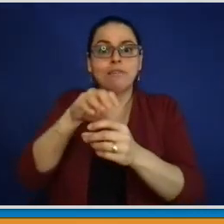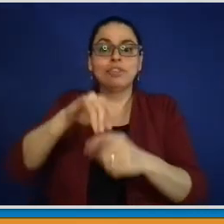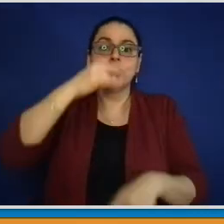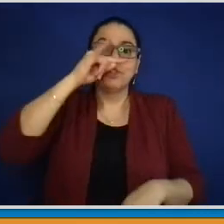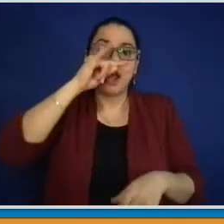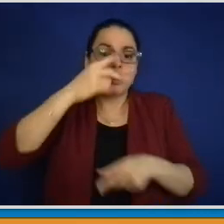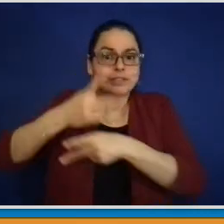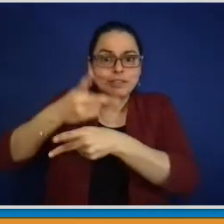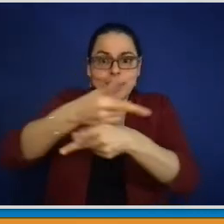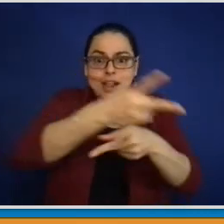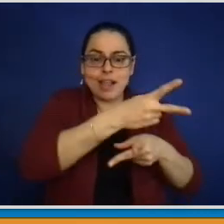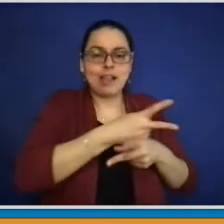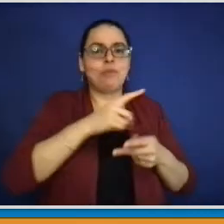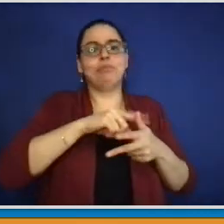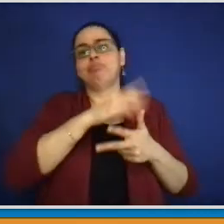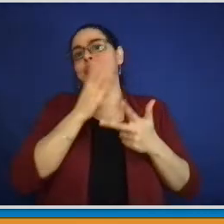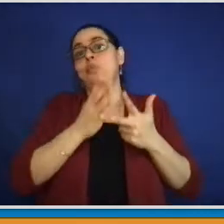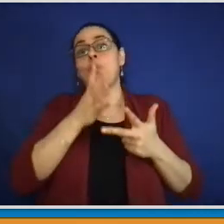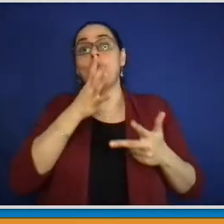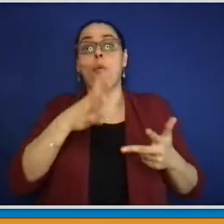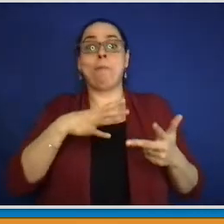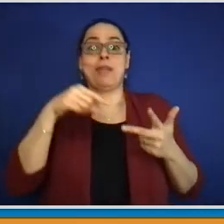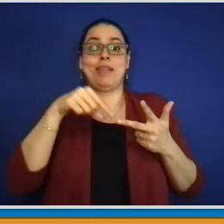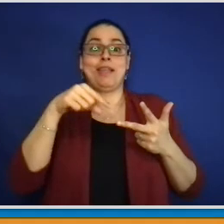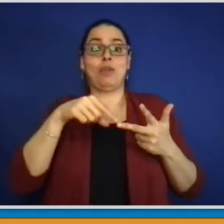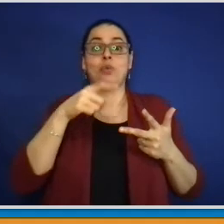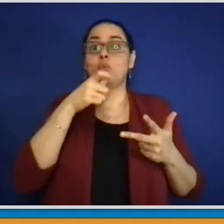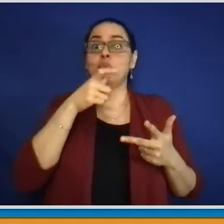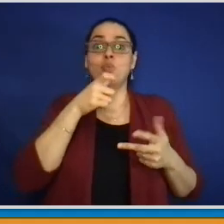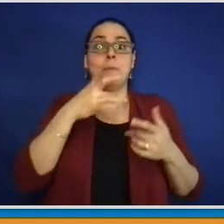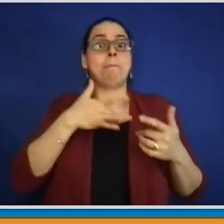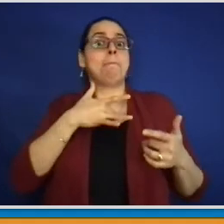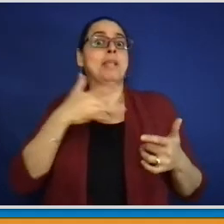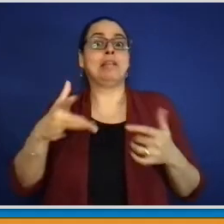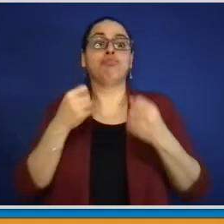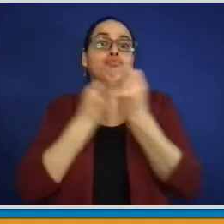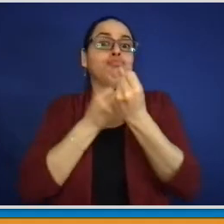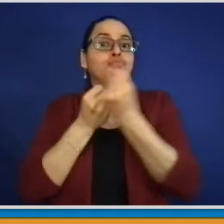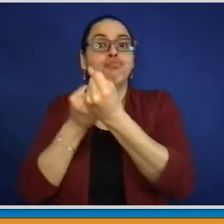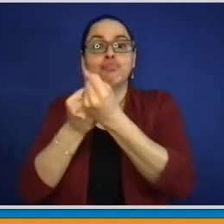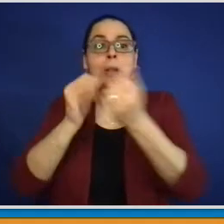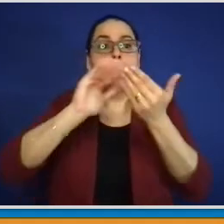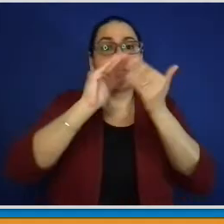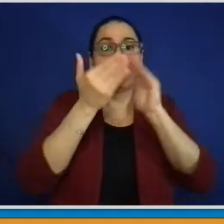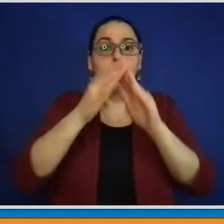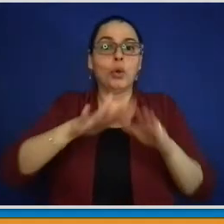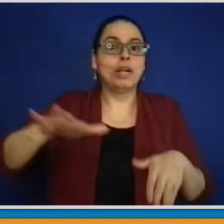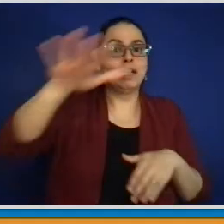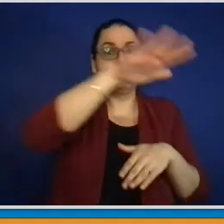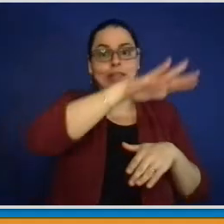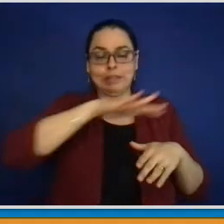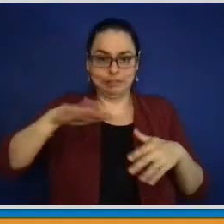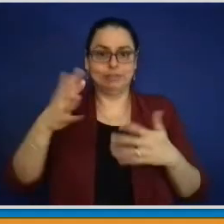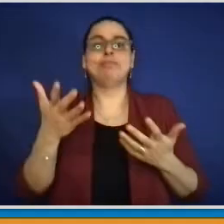others in women supporting women. Identifying women helping the community with basic needs like housing and food. That's the